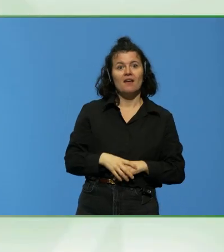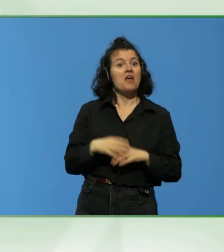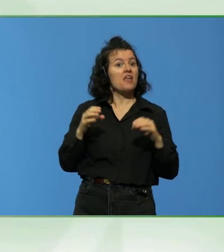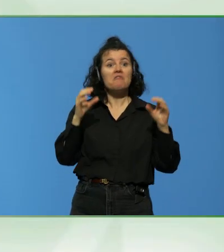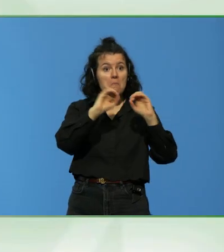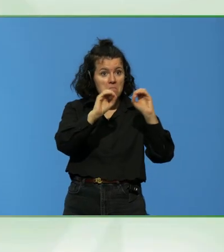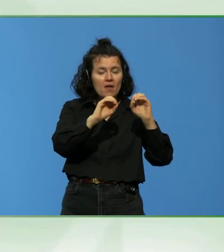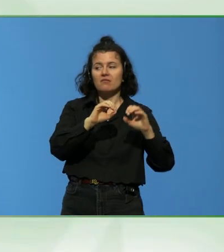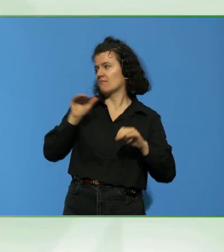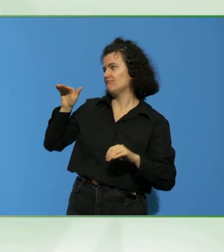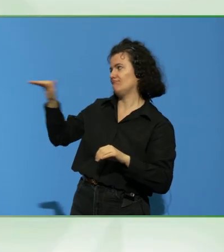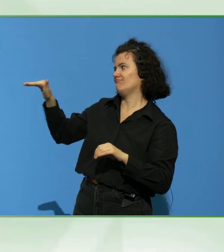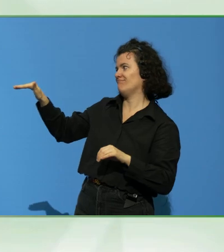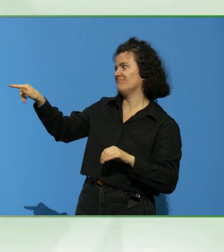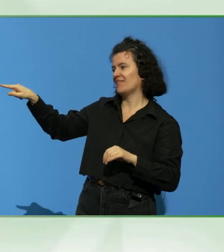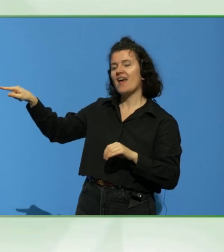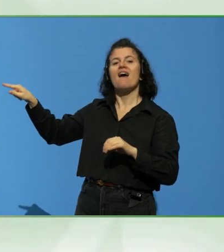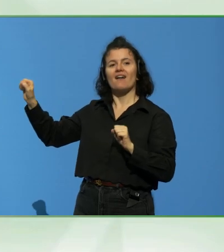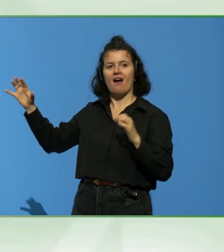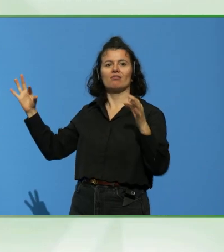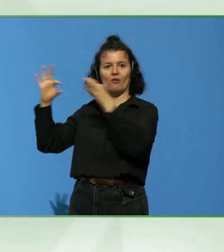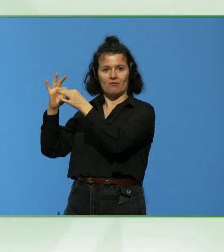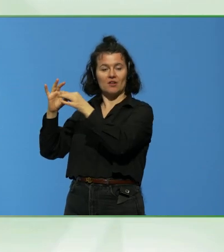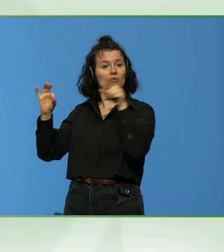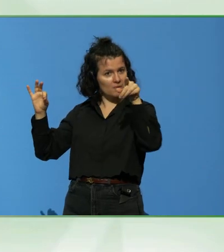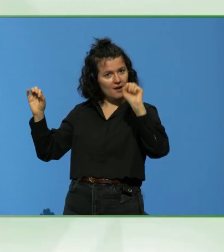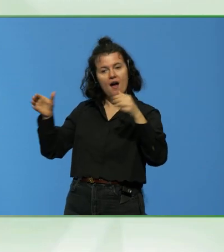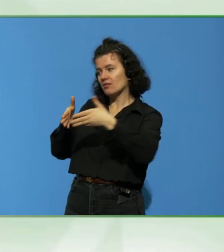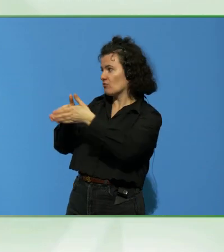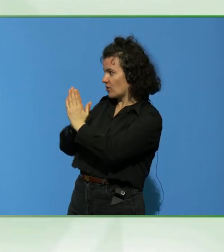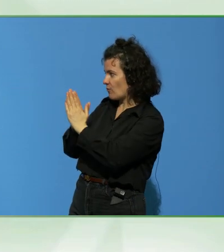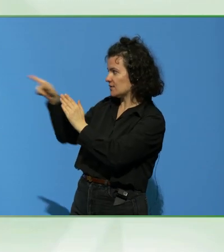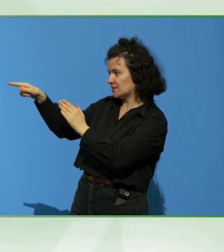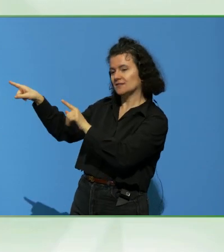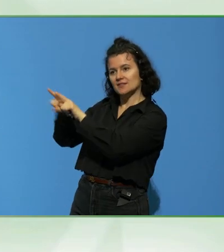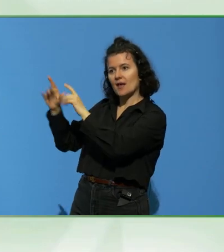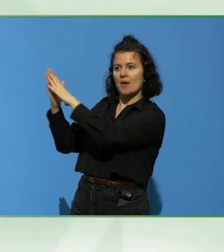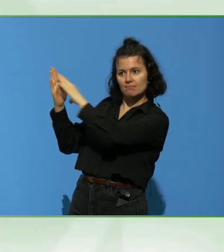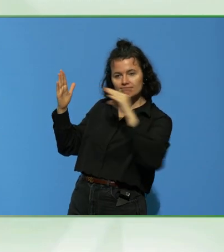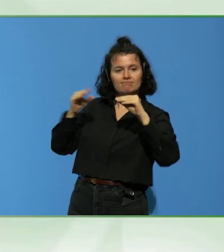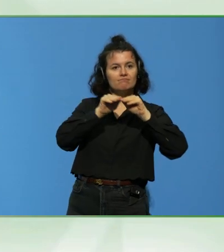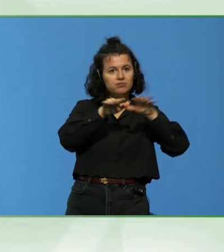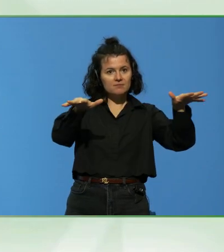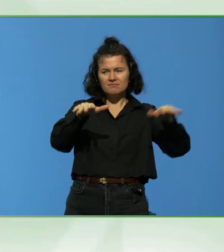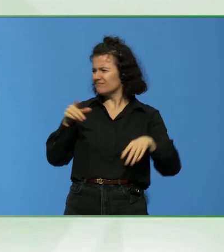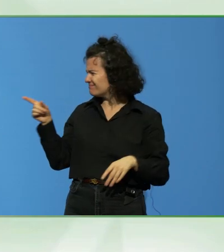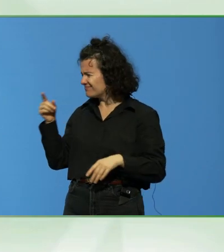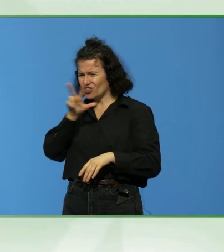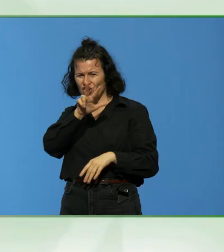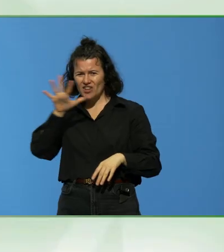actually used. It's there, it can be requested, and it should be requested. So let's make sure that you said 35 TV